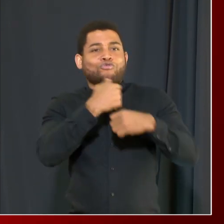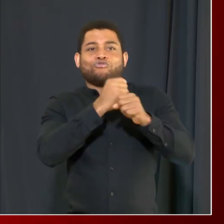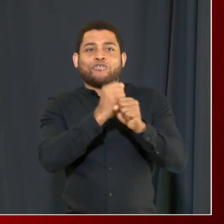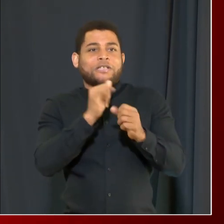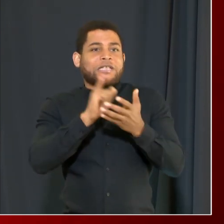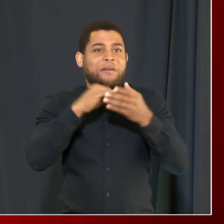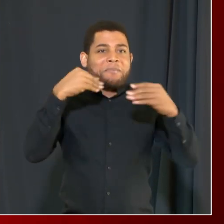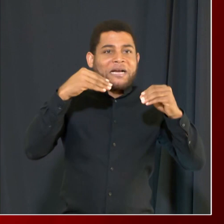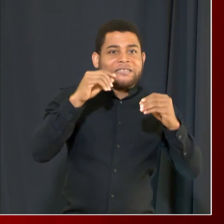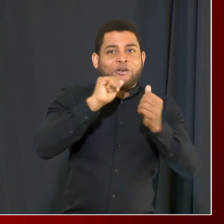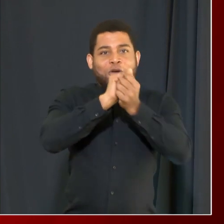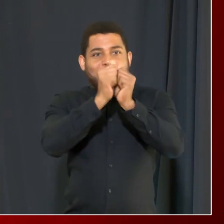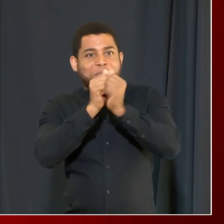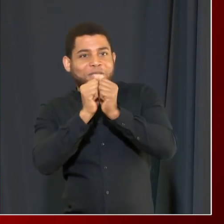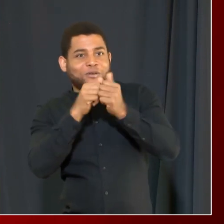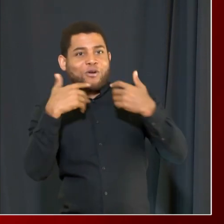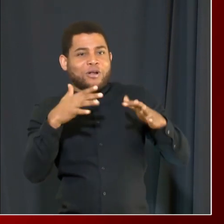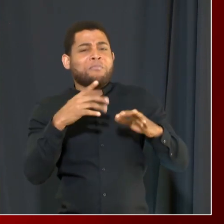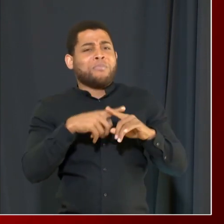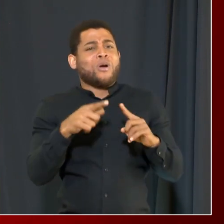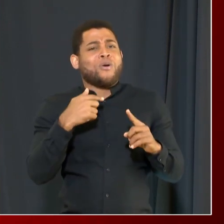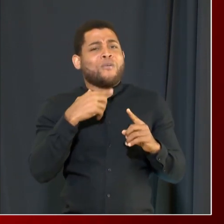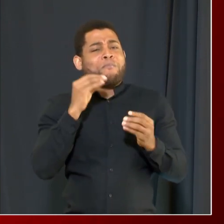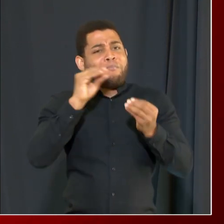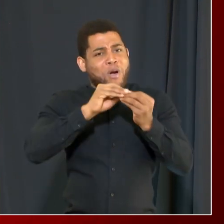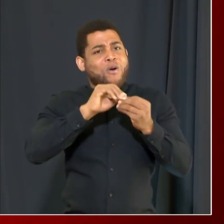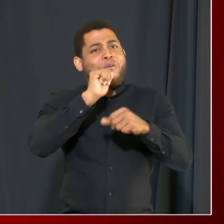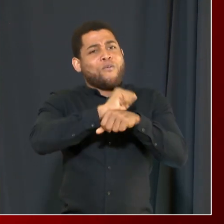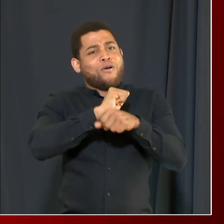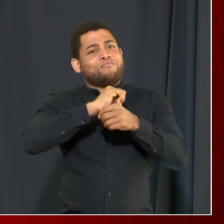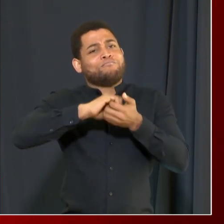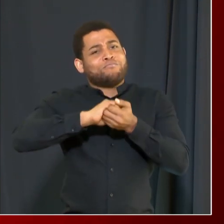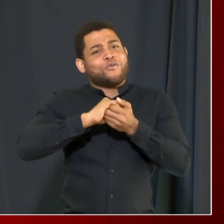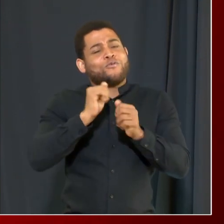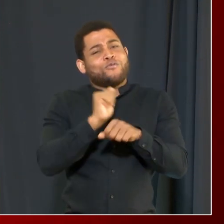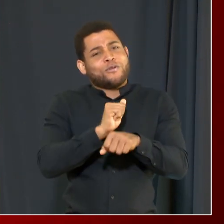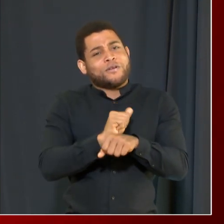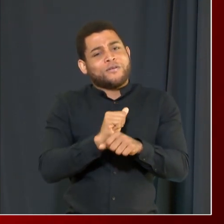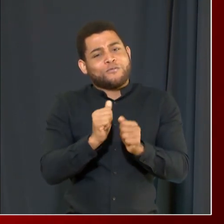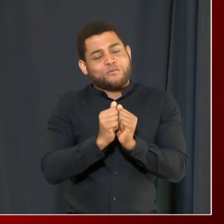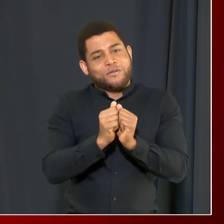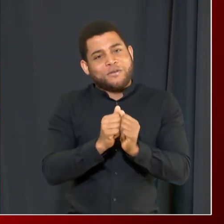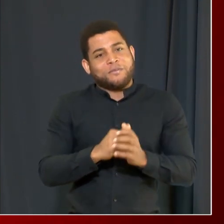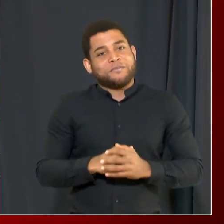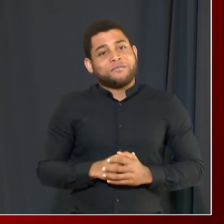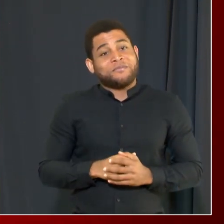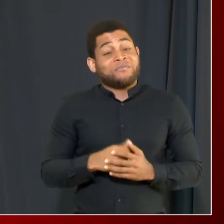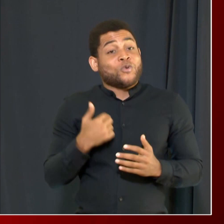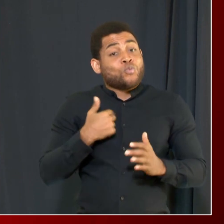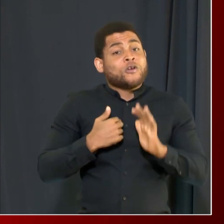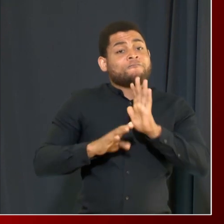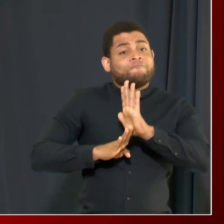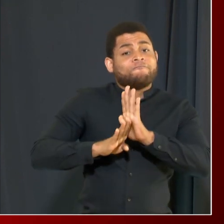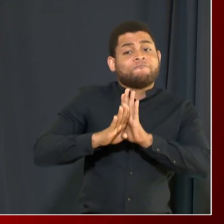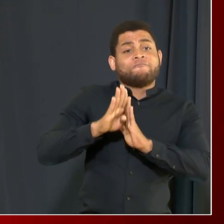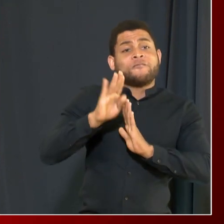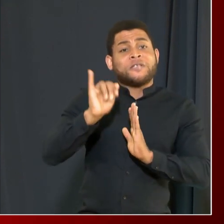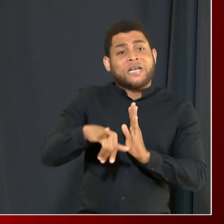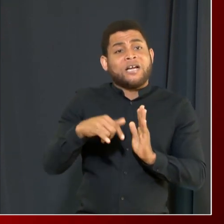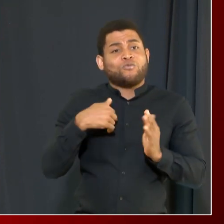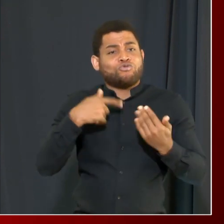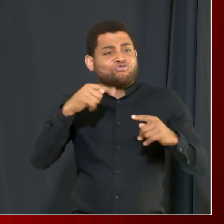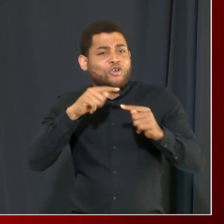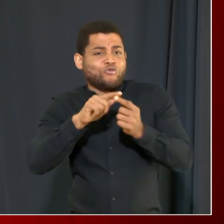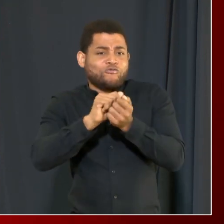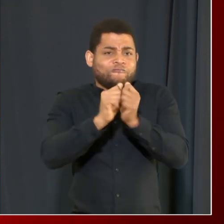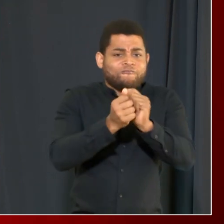competition, but really that we are working together. And so we've done that work and come up and continue to refine. But some of that you've